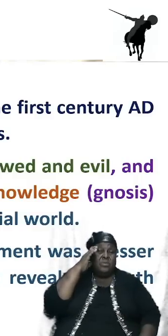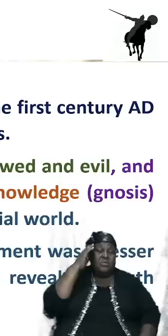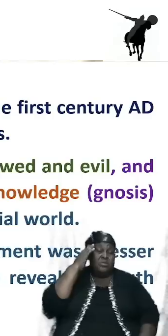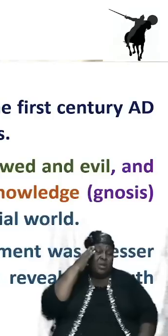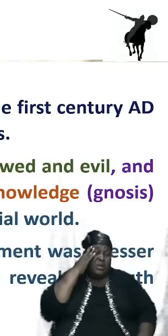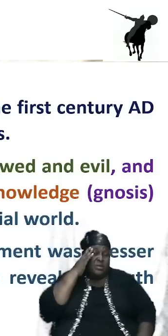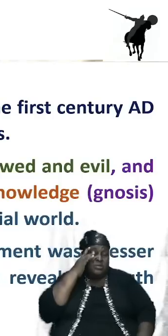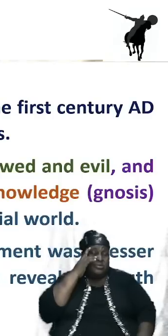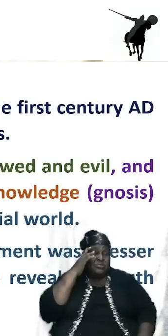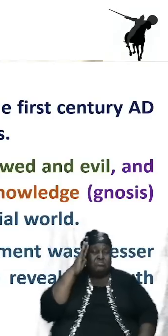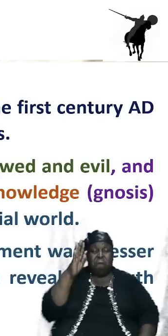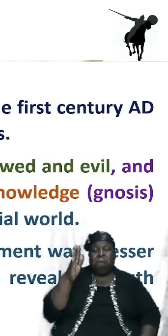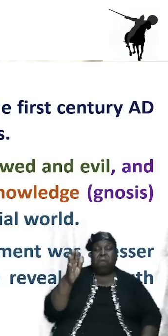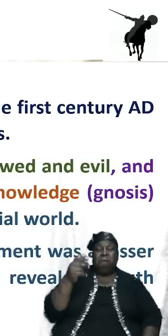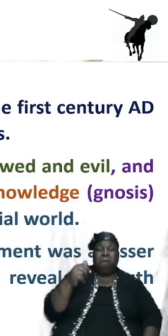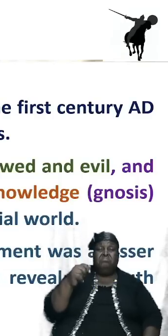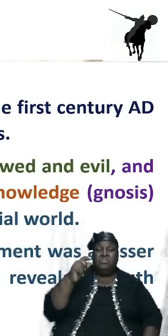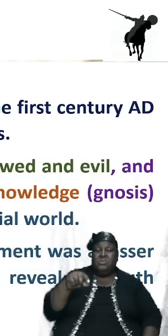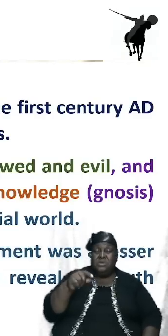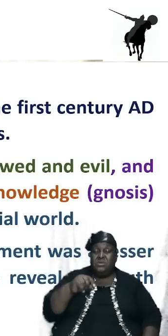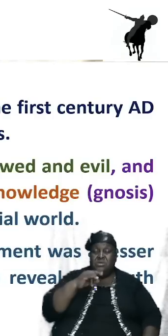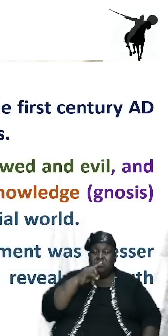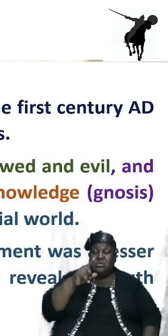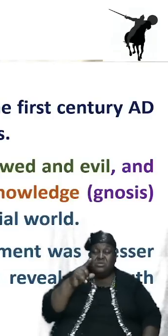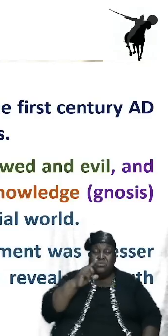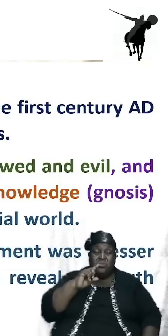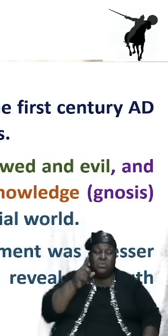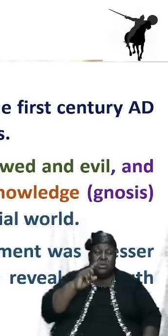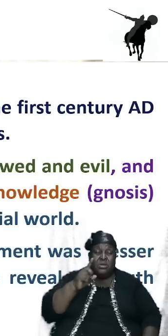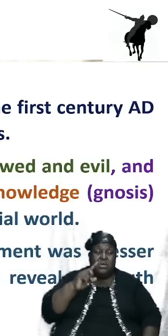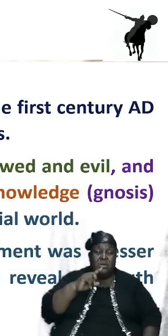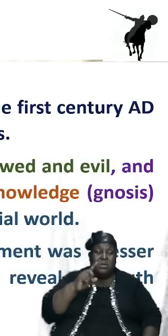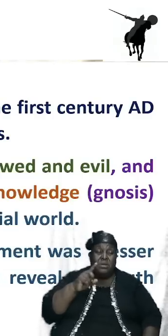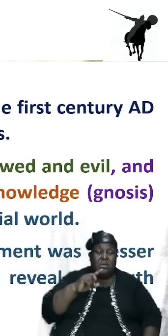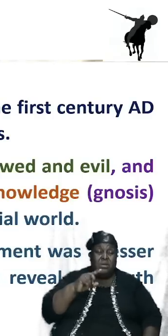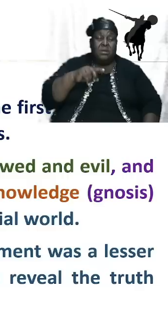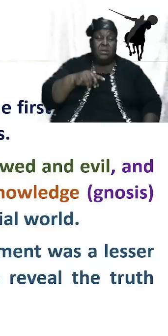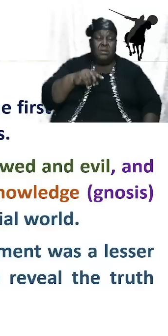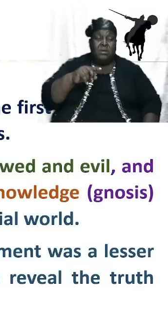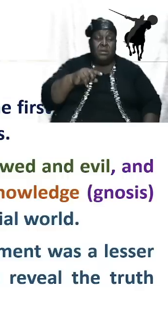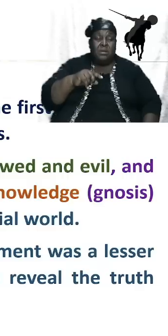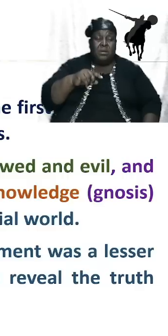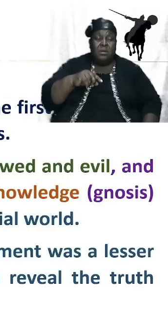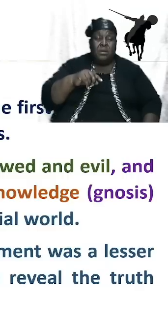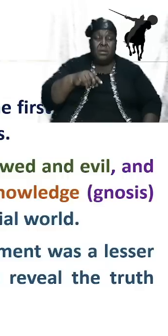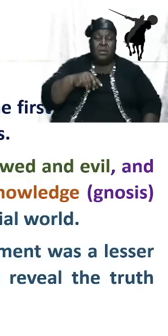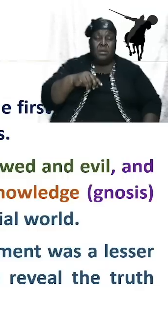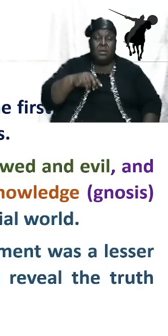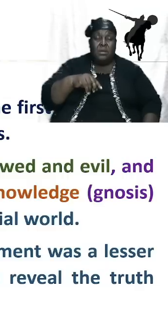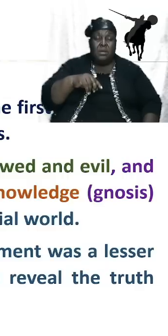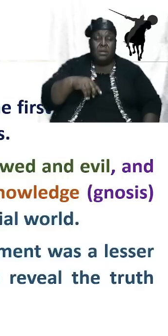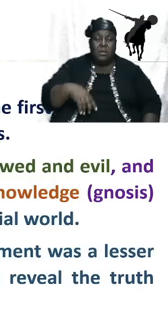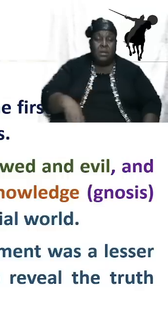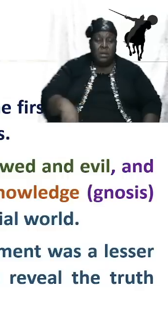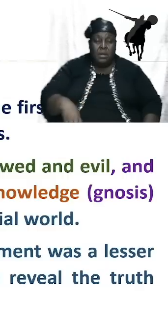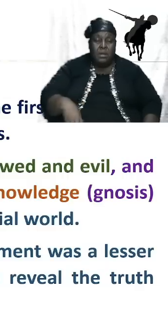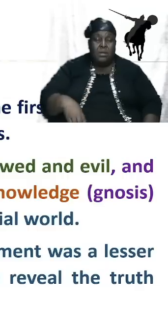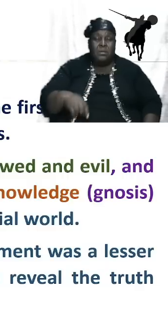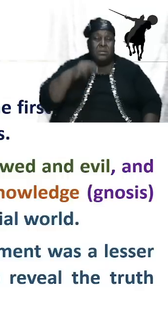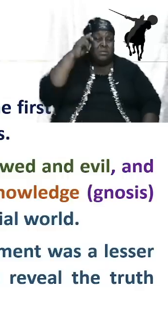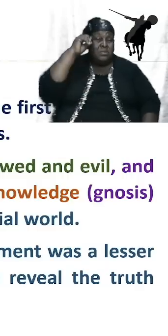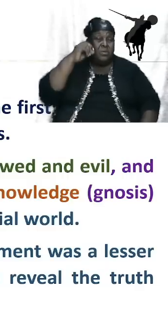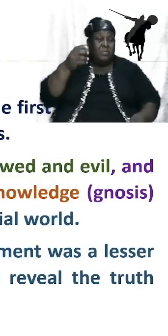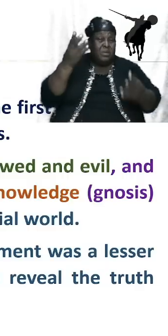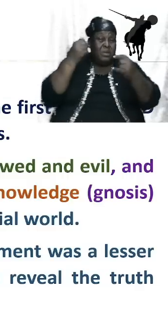So, this is where you have teachings like what the Apostle Jude spoke about when he said that men crept in and telling